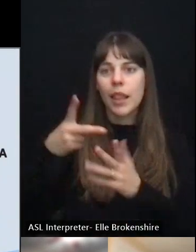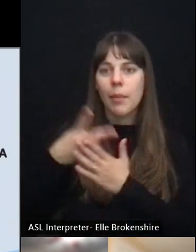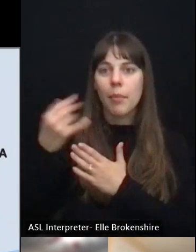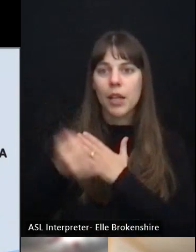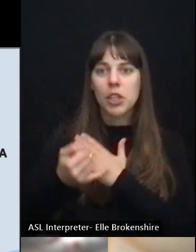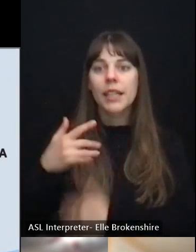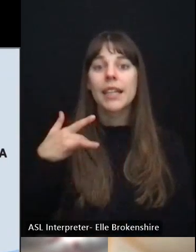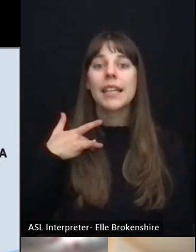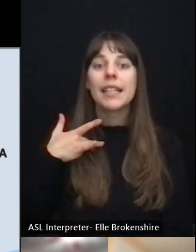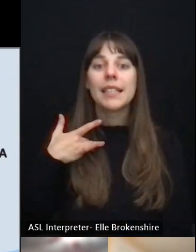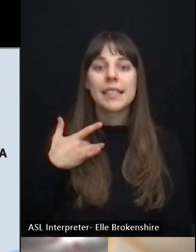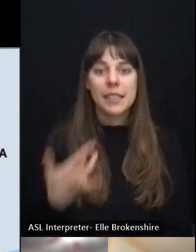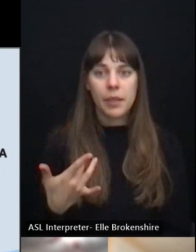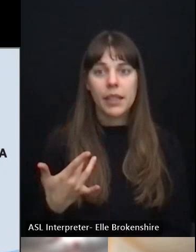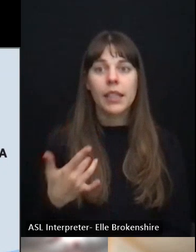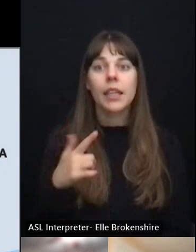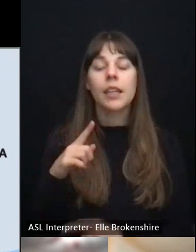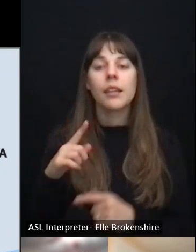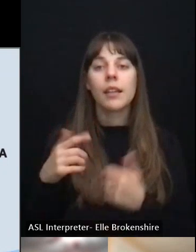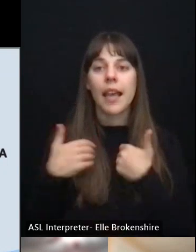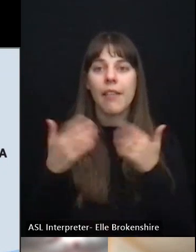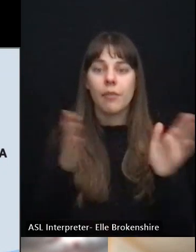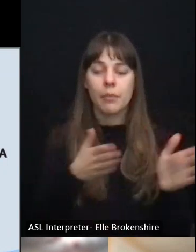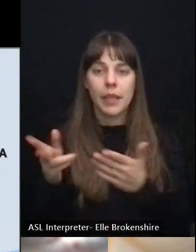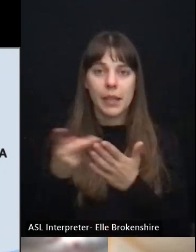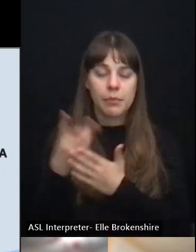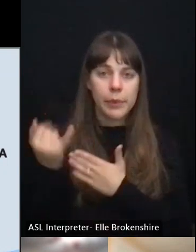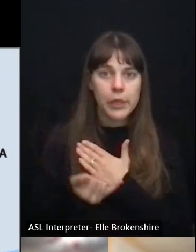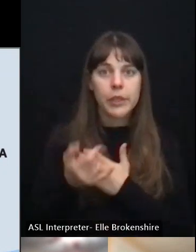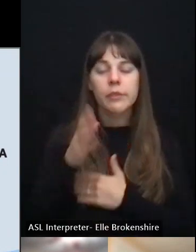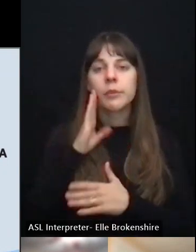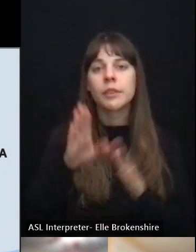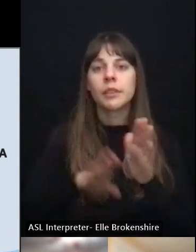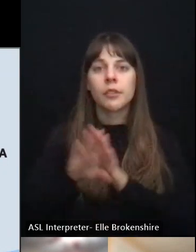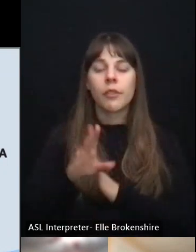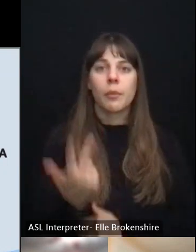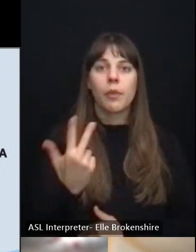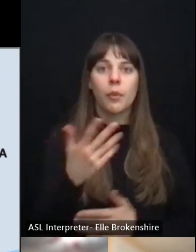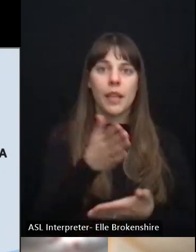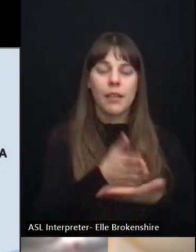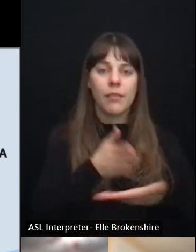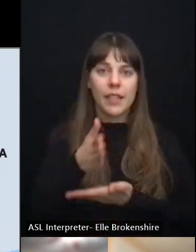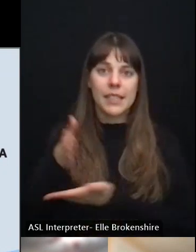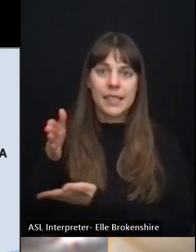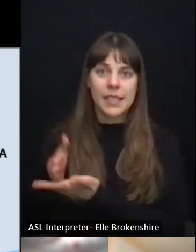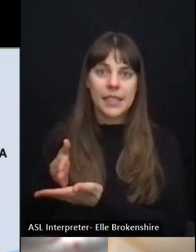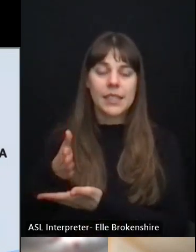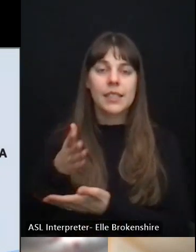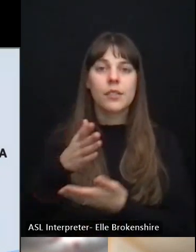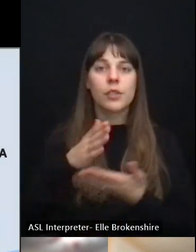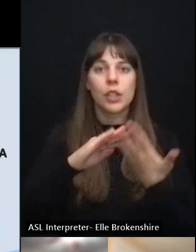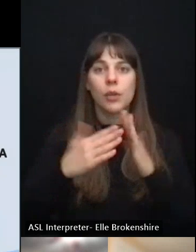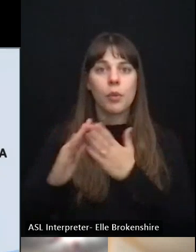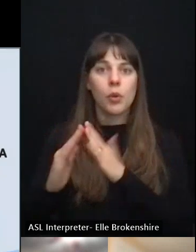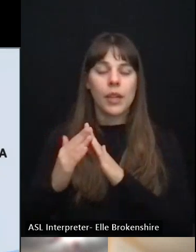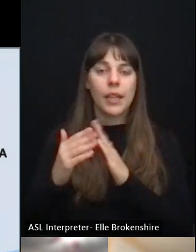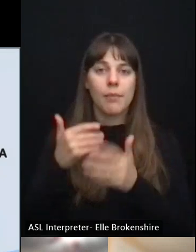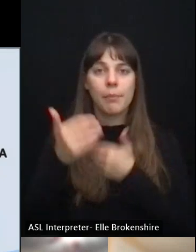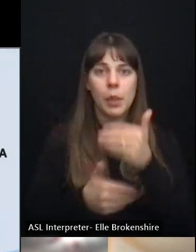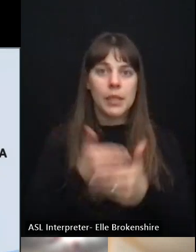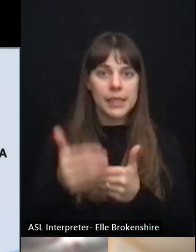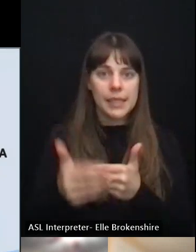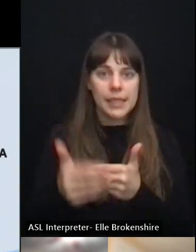do in general when we do a planning project is we build, at least 3 phases of community process and